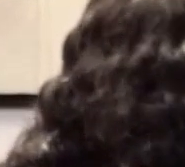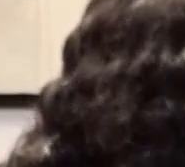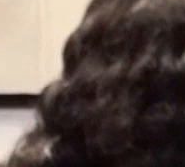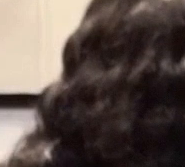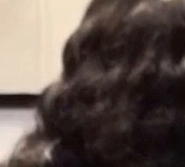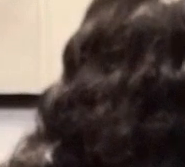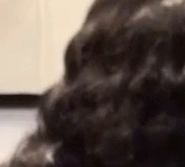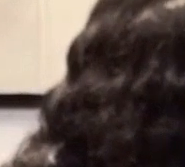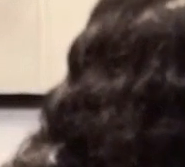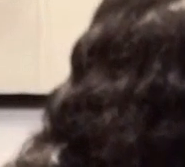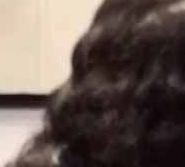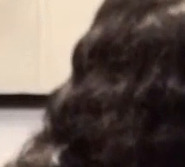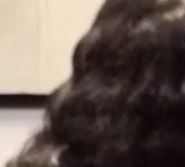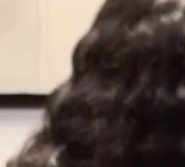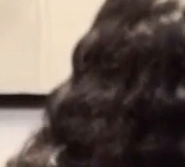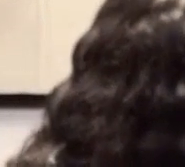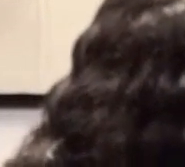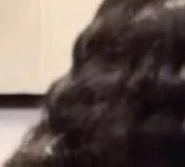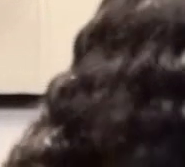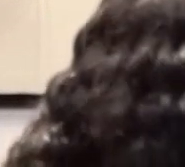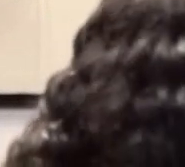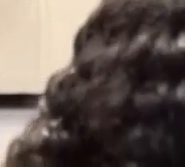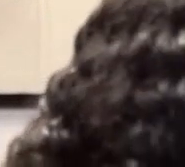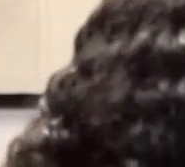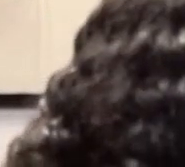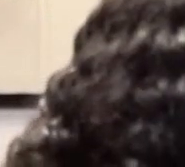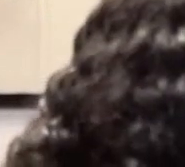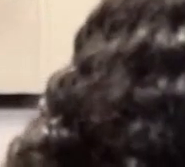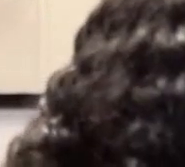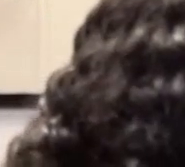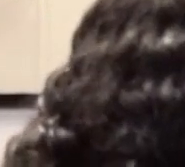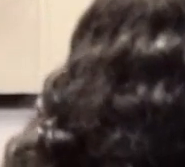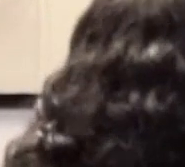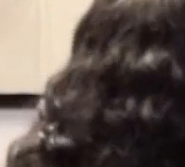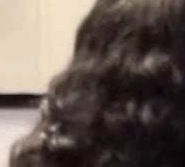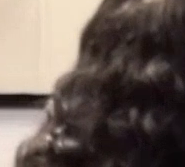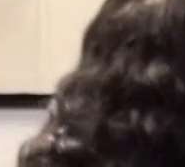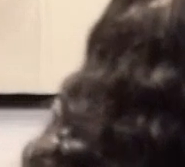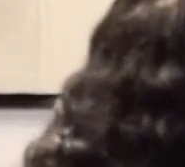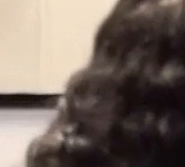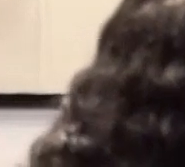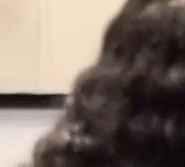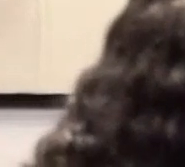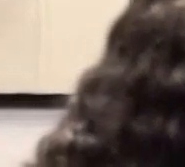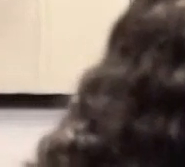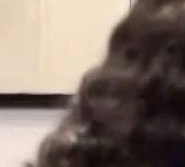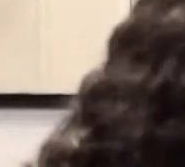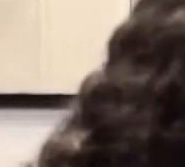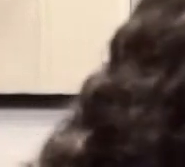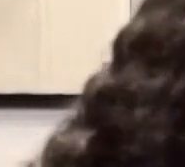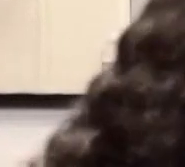and our co-chairs who have much more experience in this than I do. So I'm very happy to first introduce the two chairs of this